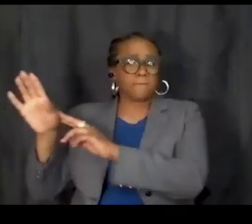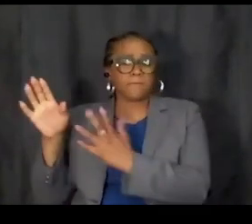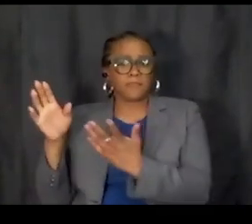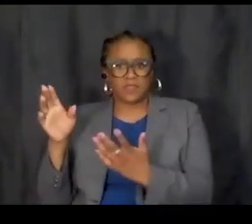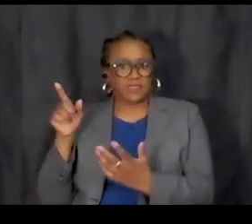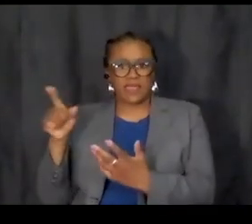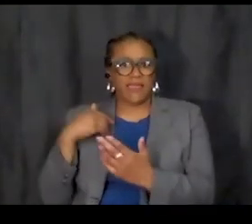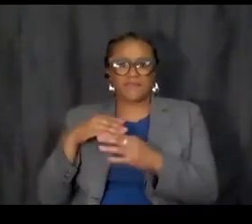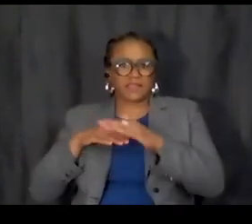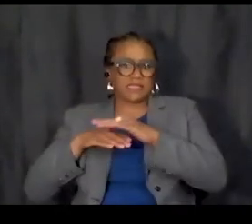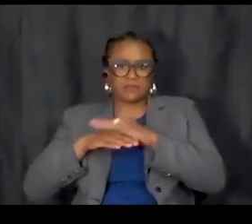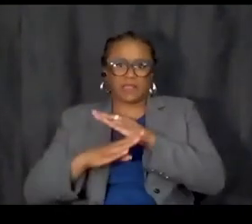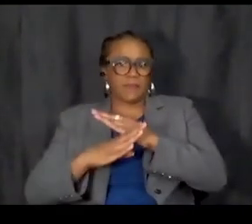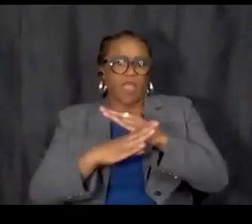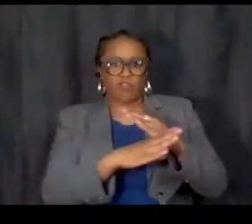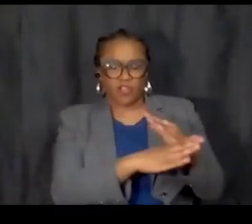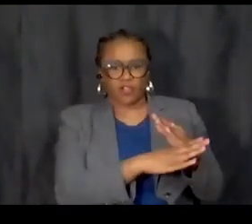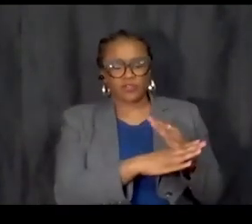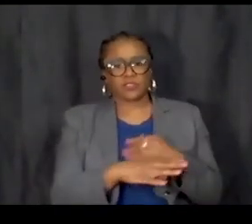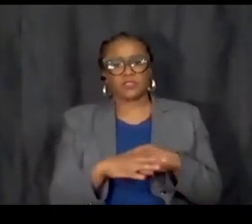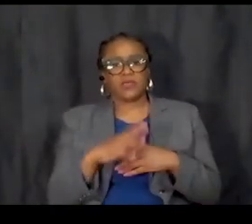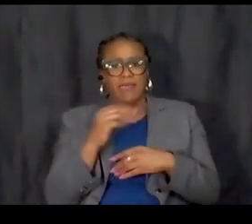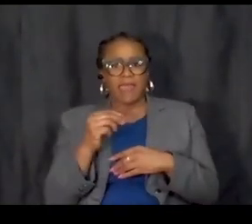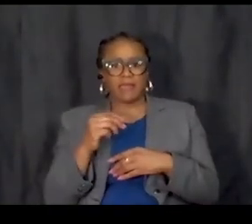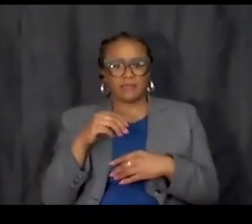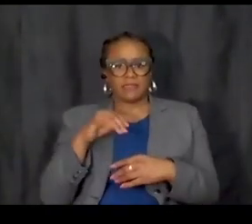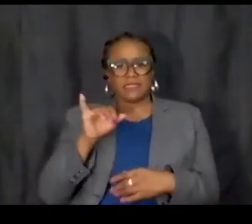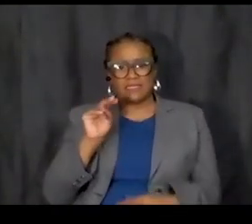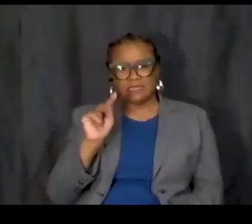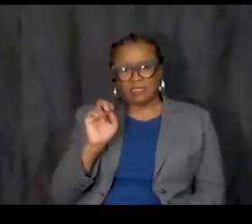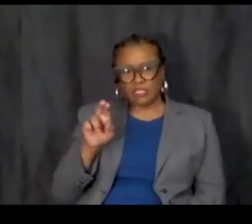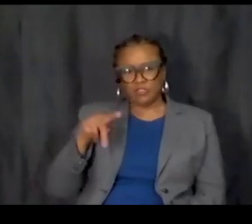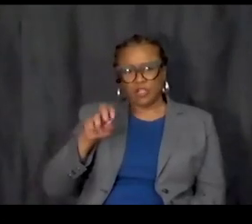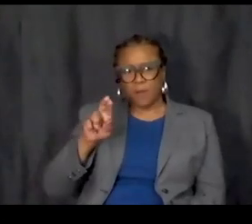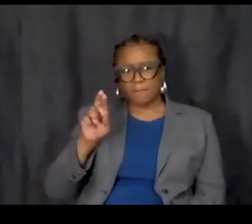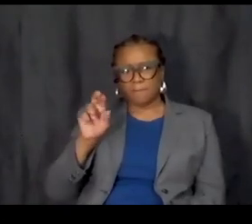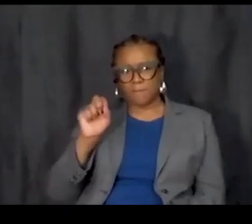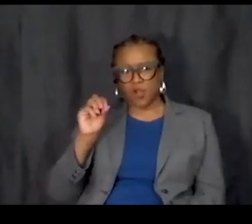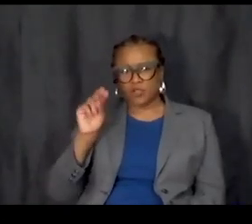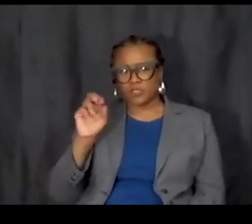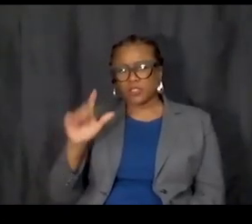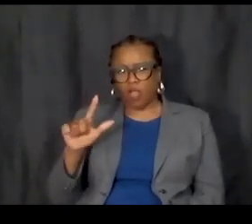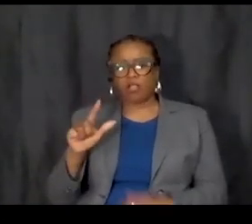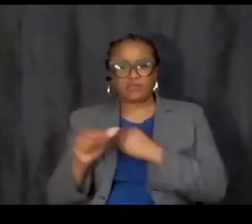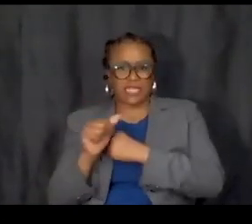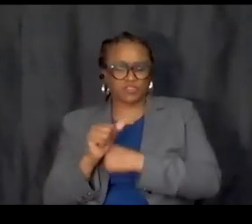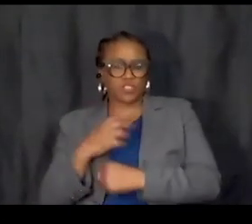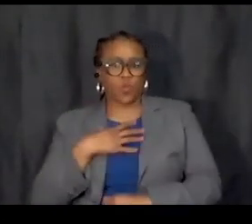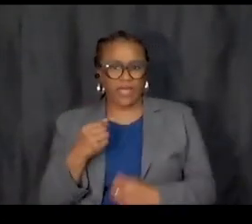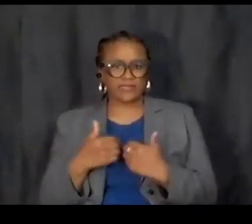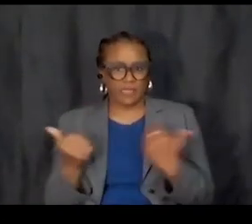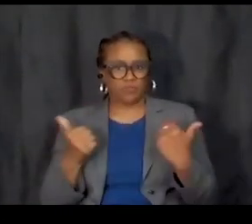as interpersonal dangers, right? The white separatist groups. But then I wrote, "Someday I have to return to these places," which